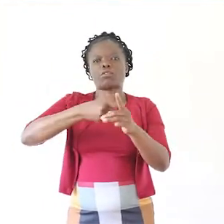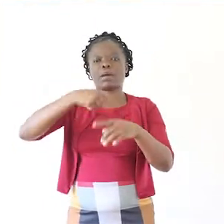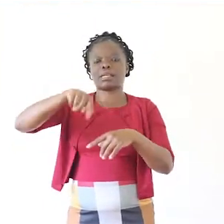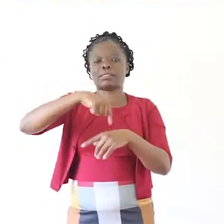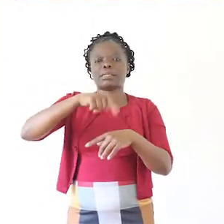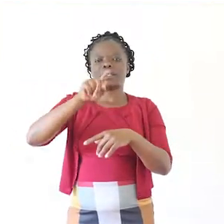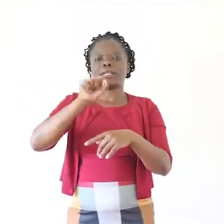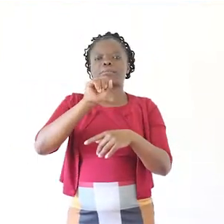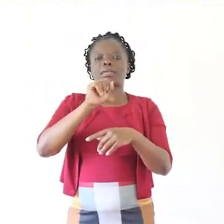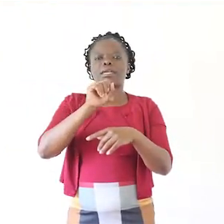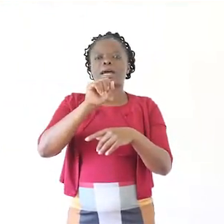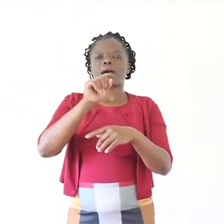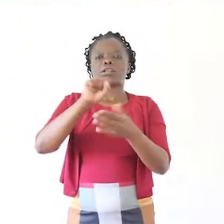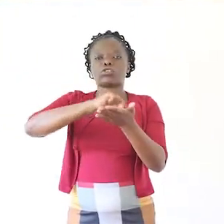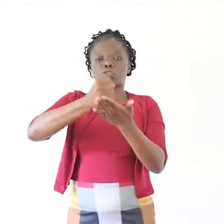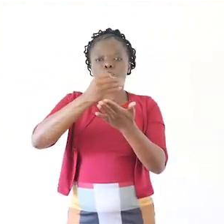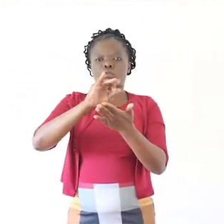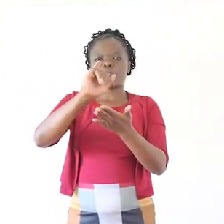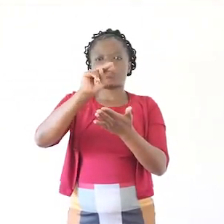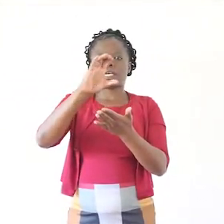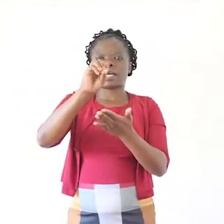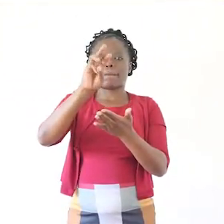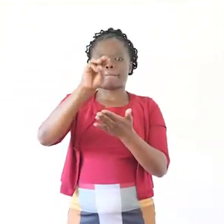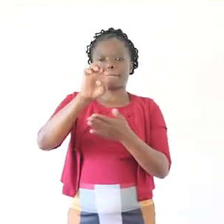It can be a source of income.